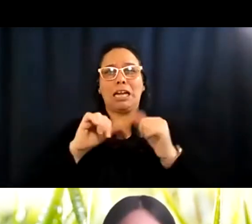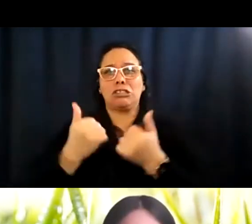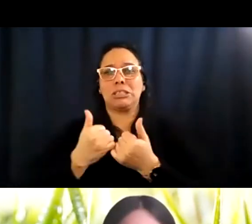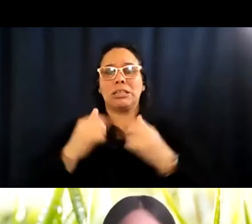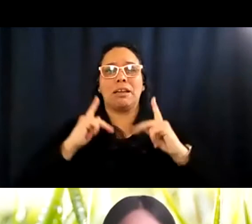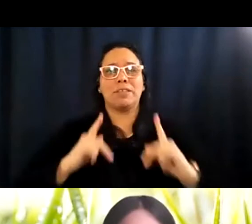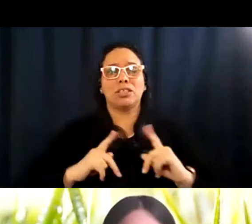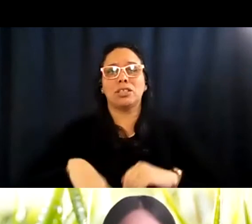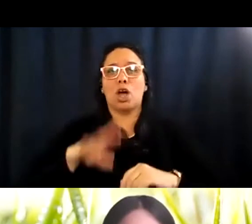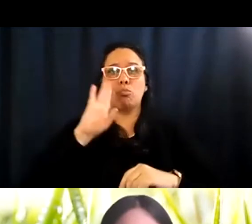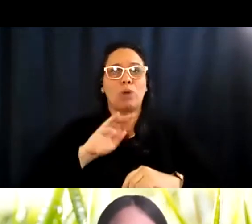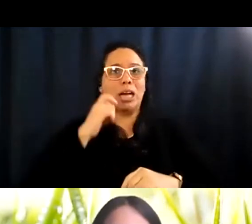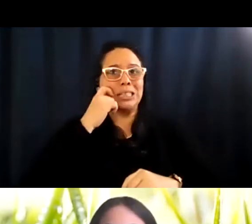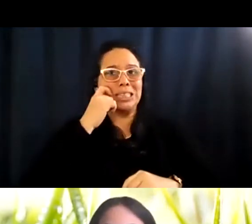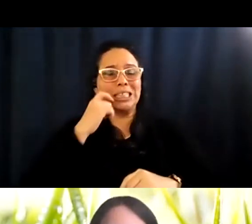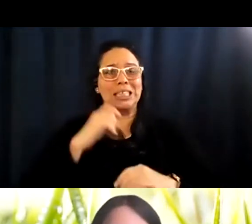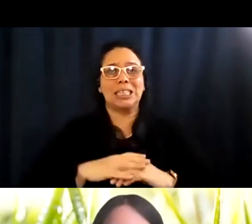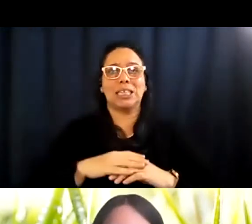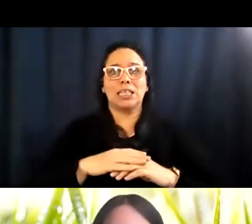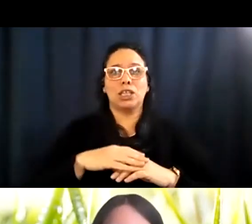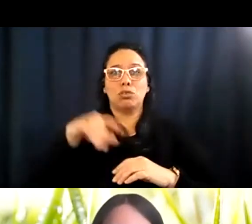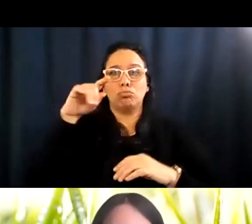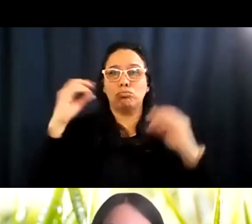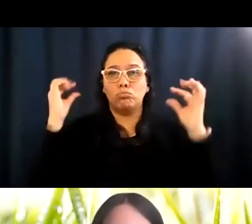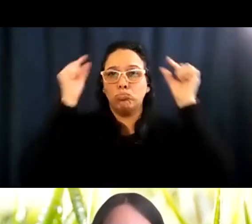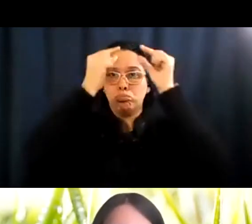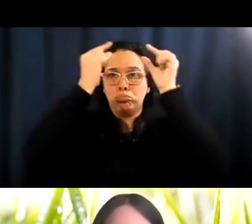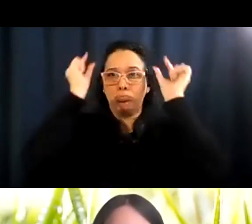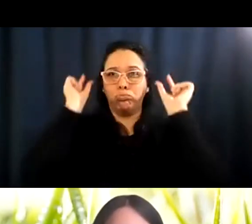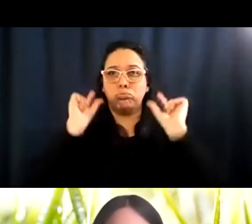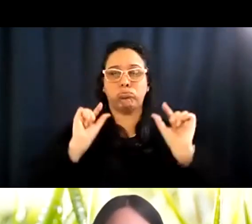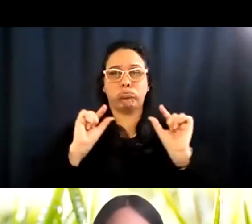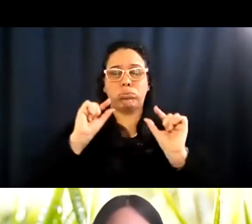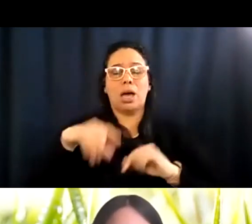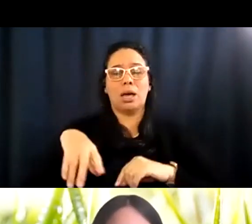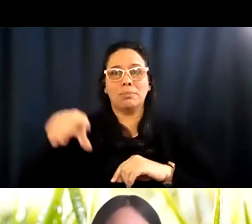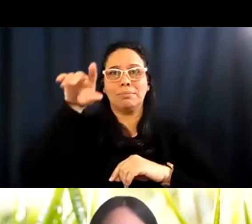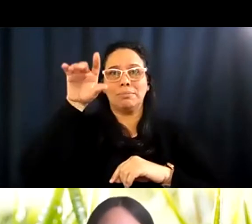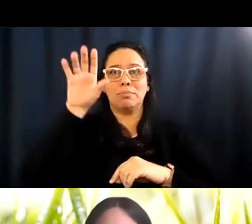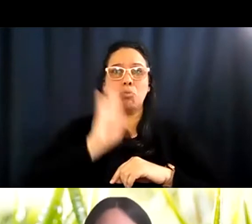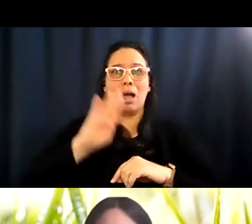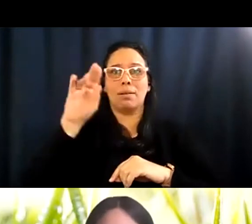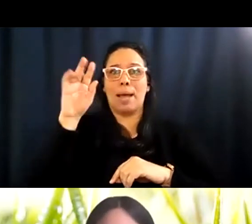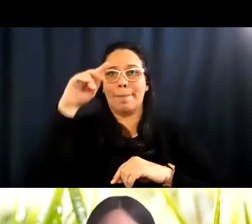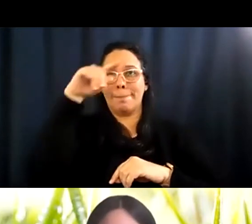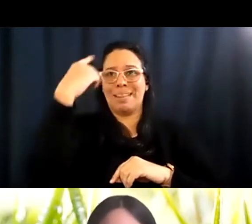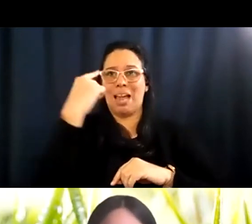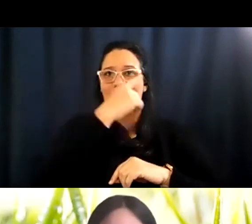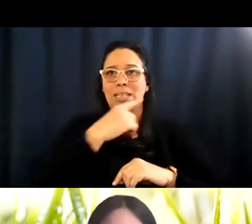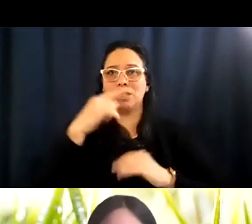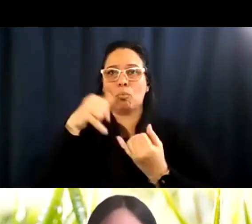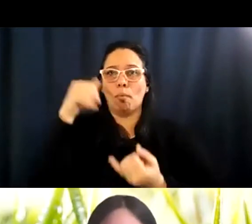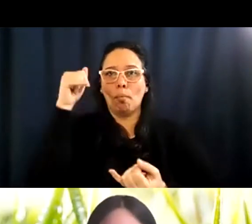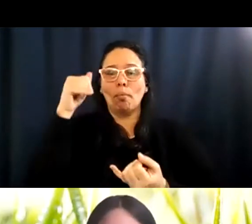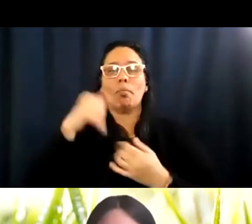Jason is brown skin with short black hair and black eyes. He has a slender athletic build and is 5'7". He